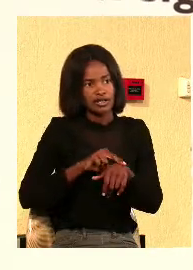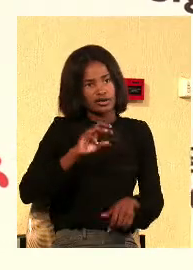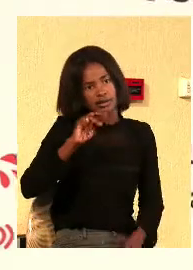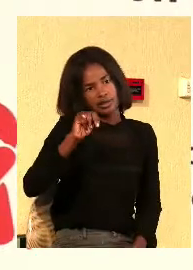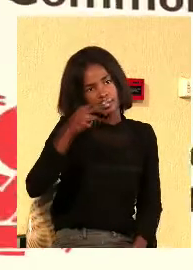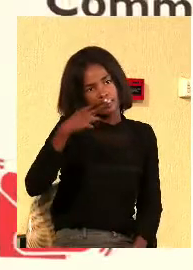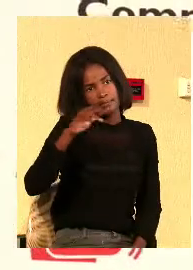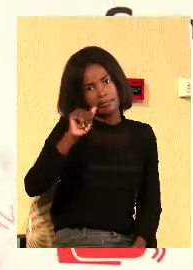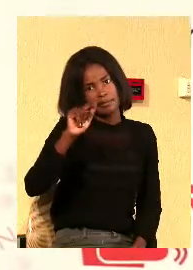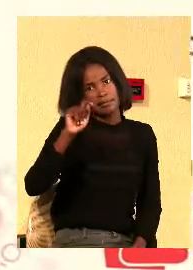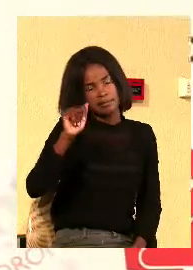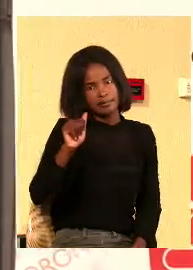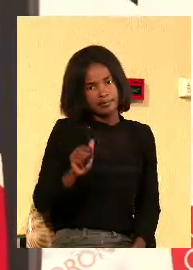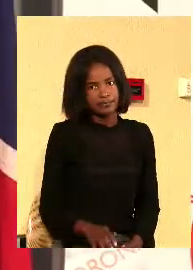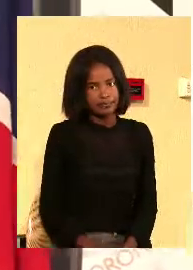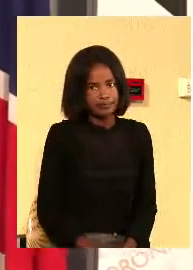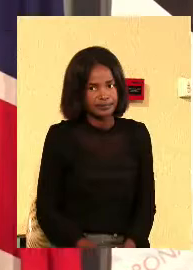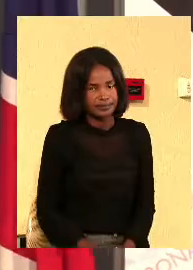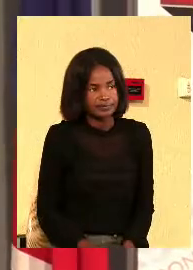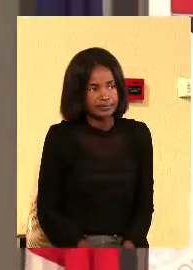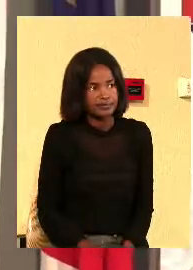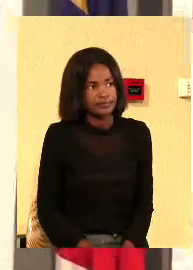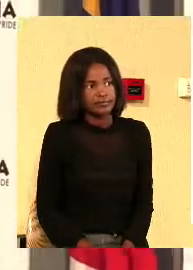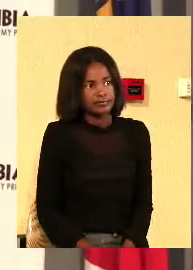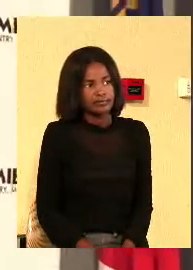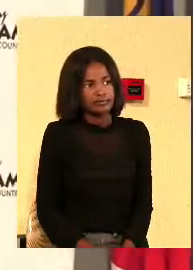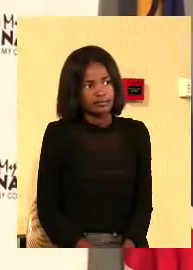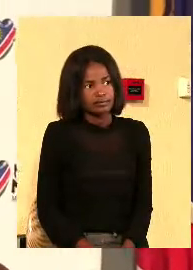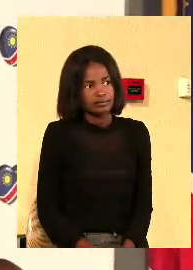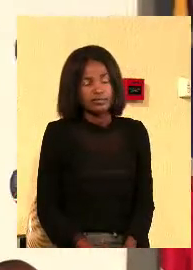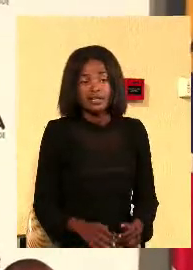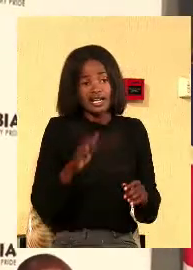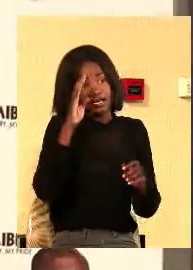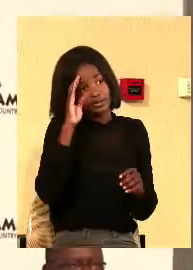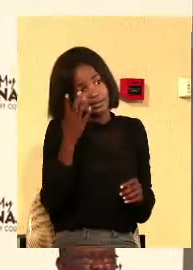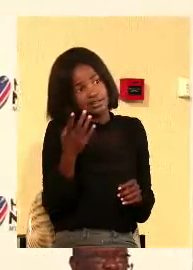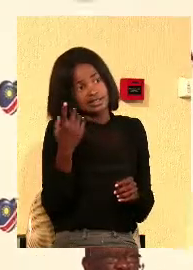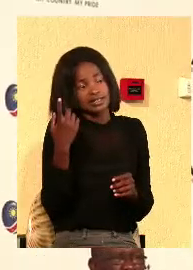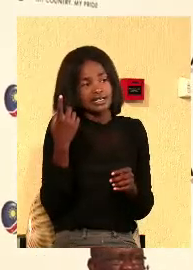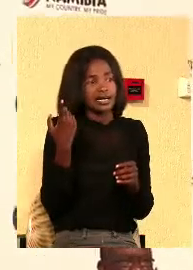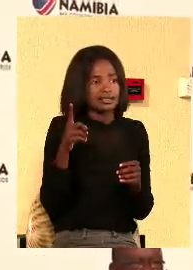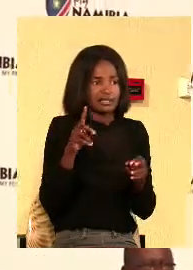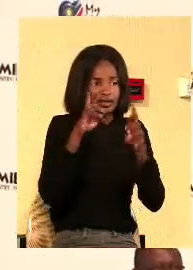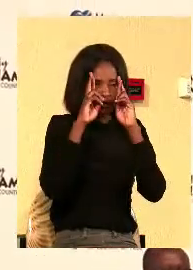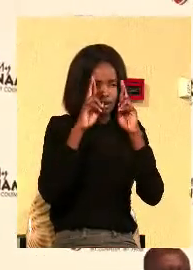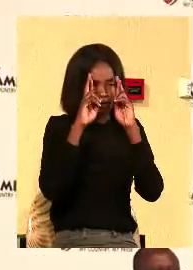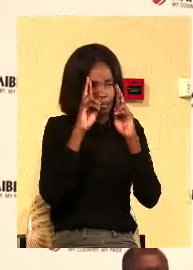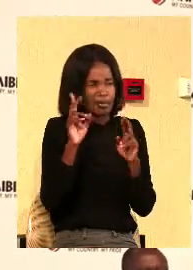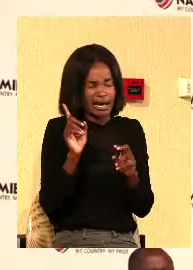well, we hope not, but there is a real possibility that there has